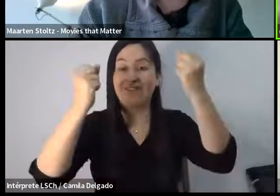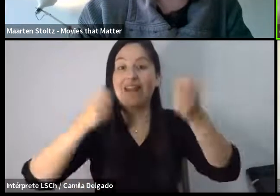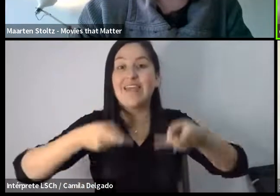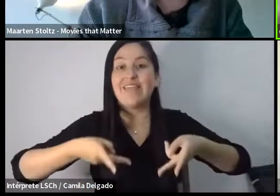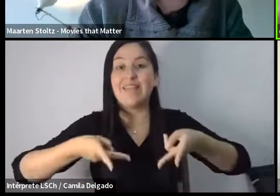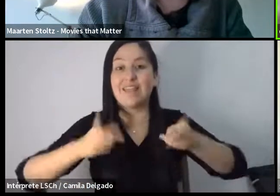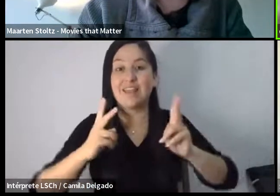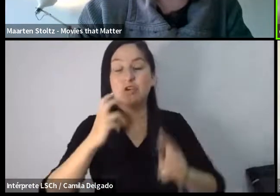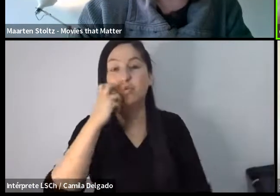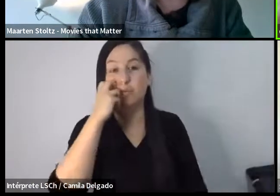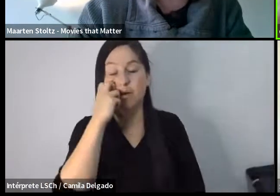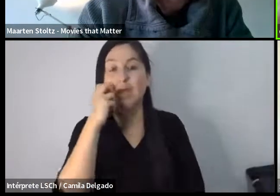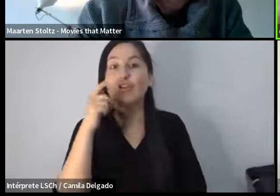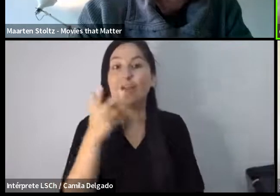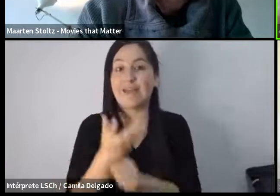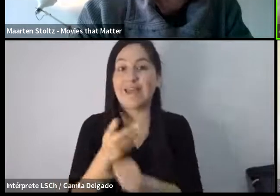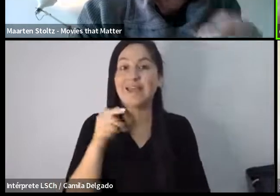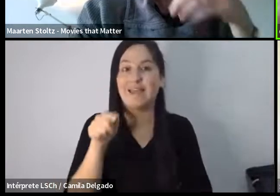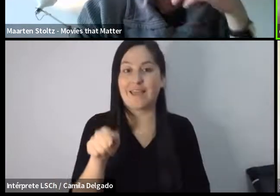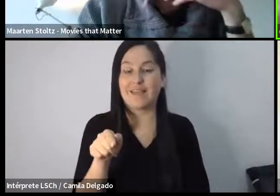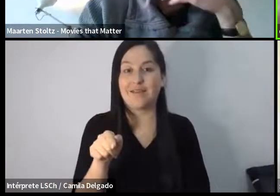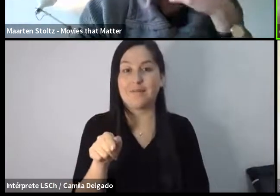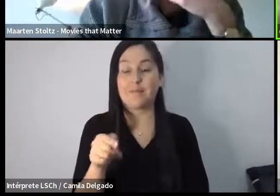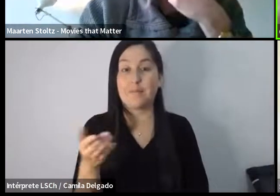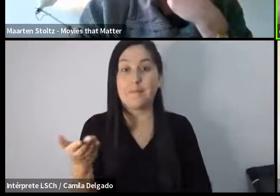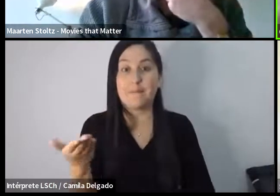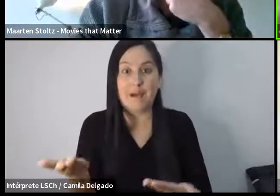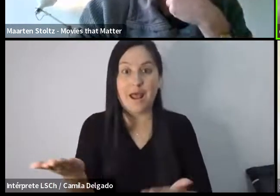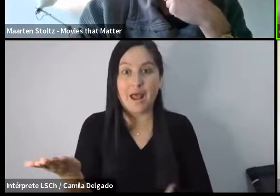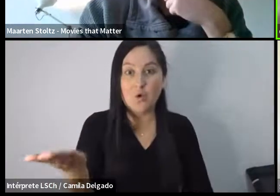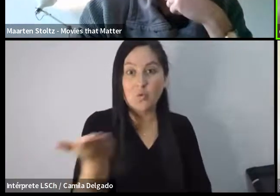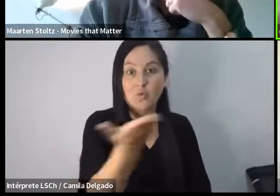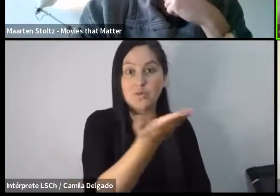will be excited to have them in the festival.